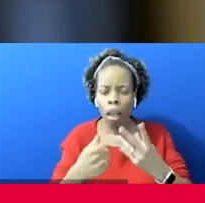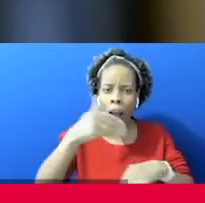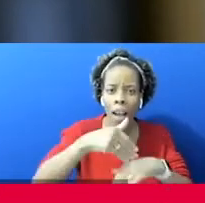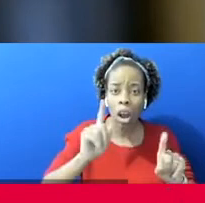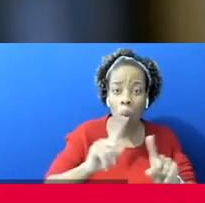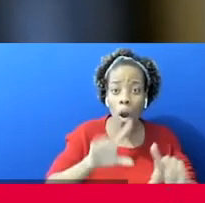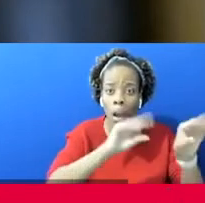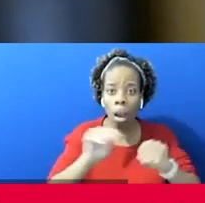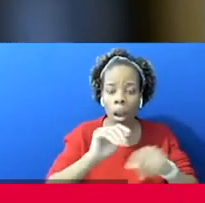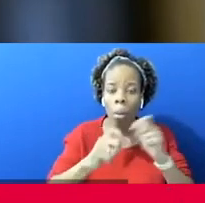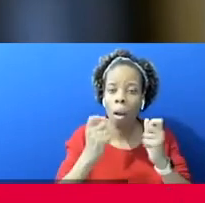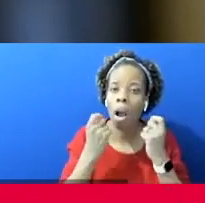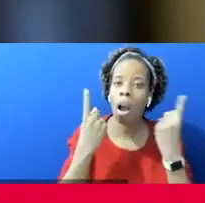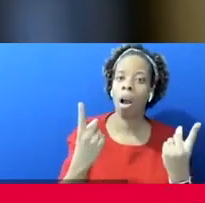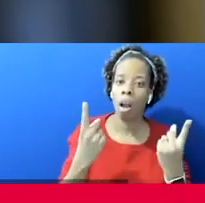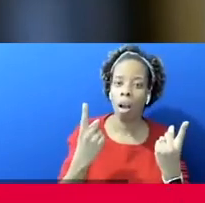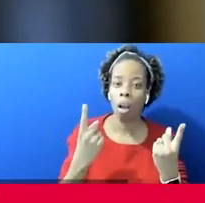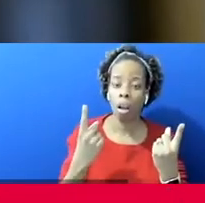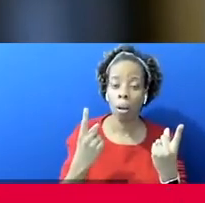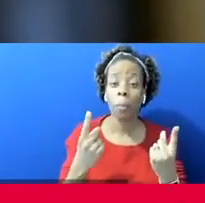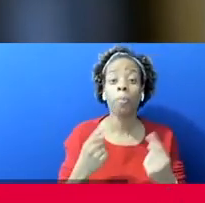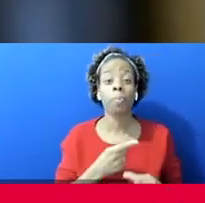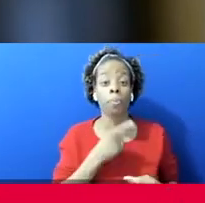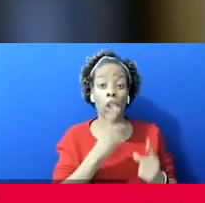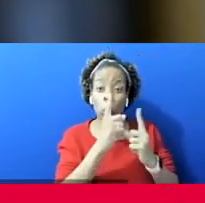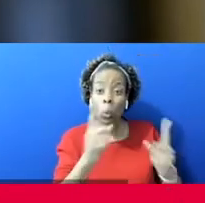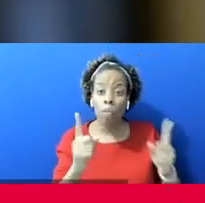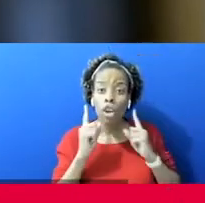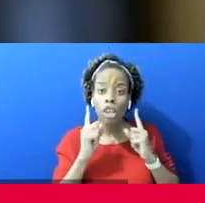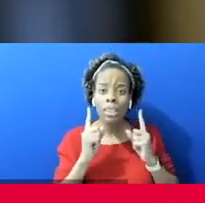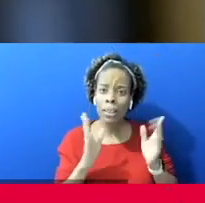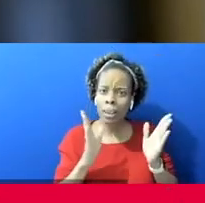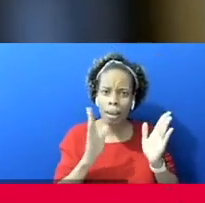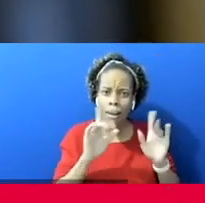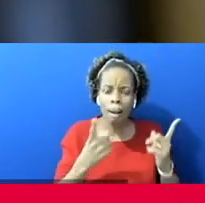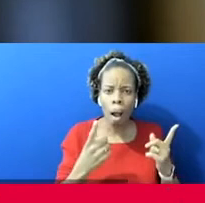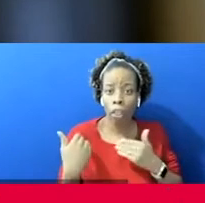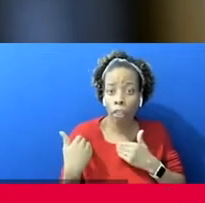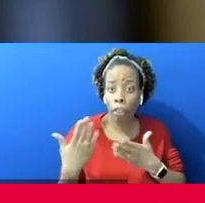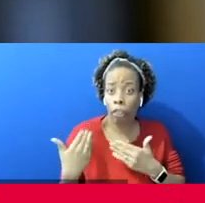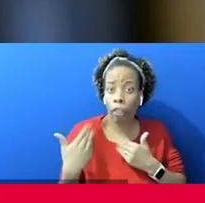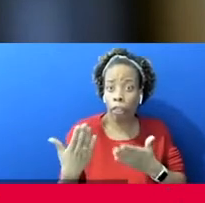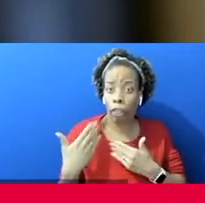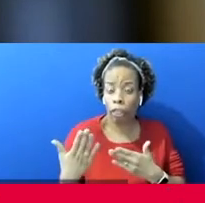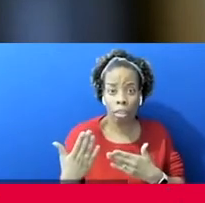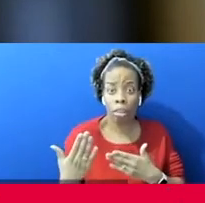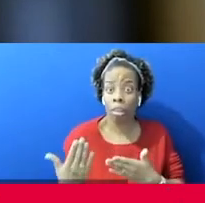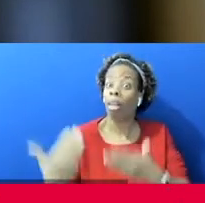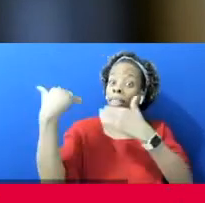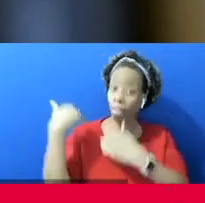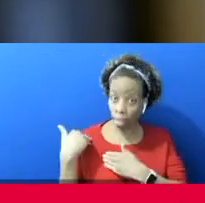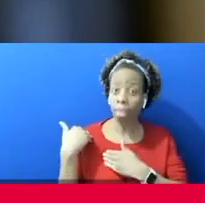making sure that the university in particular can't just call on someone else to that meeting who doesn't